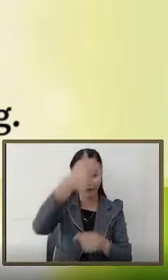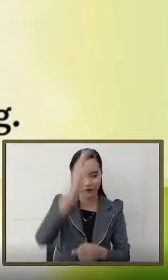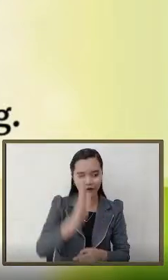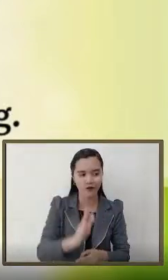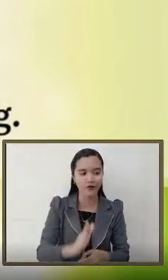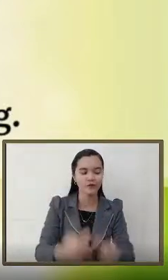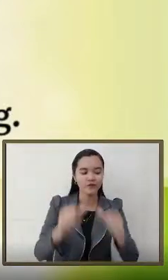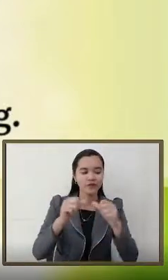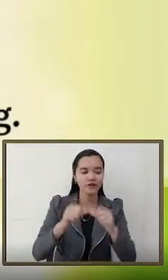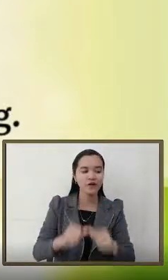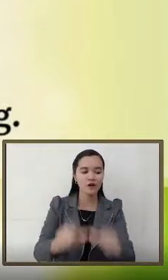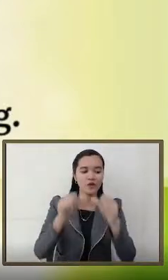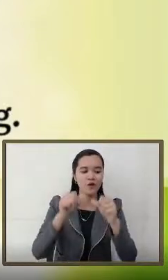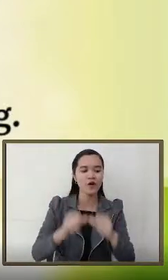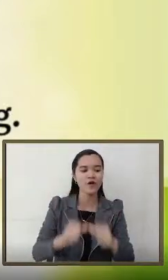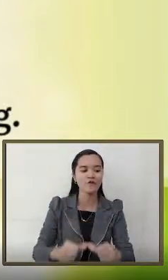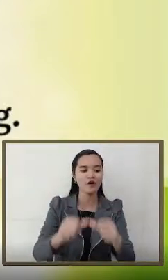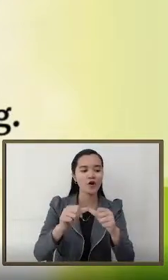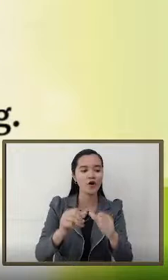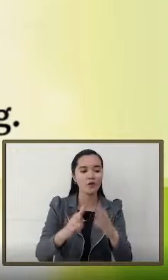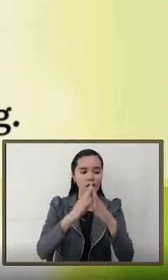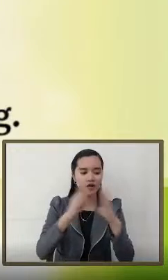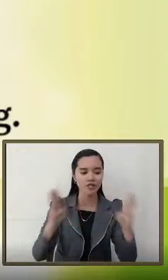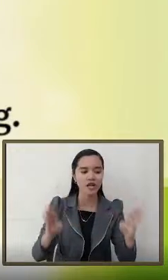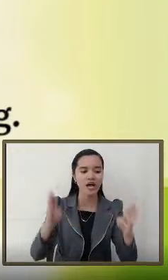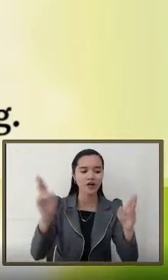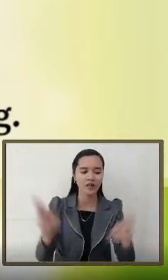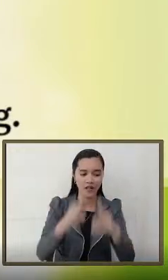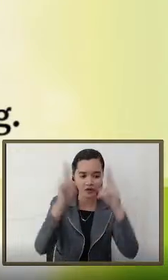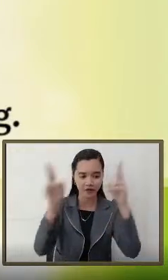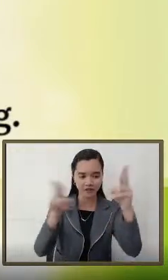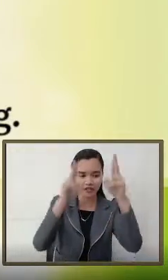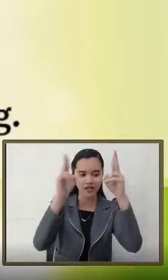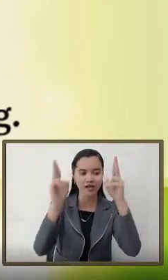word along. Onward, forward,